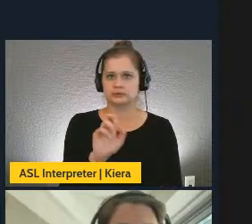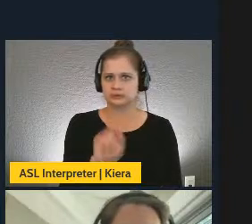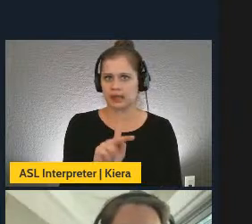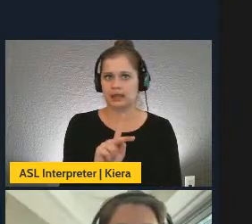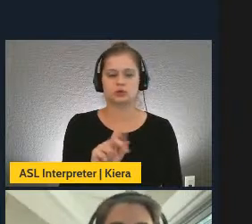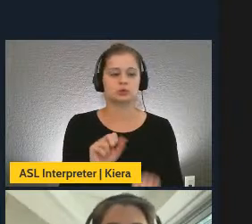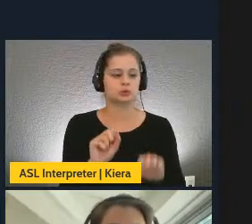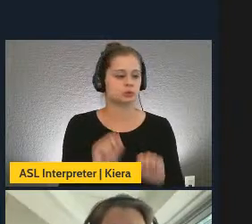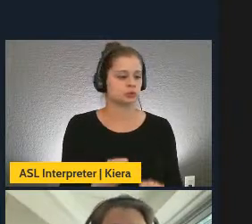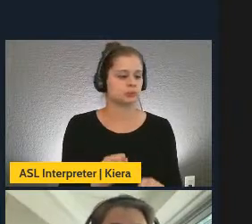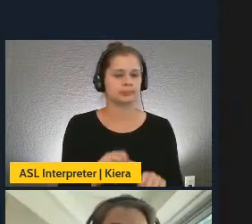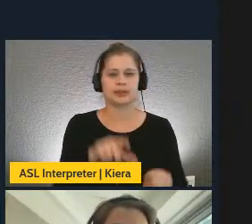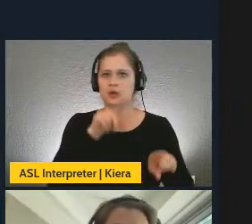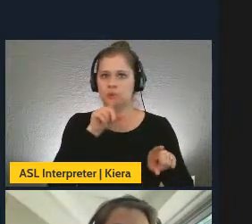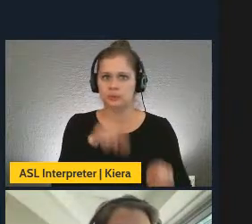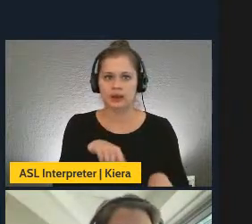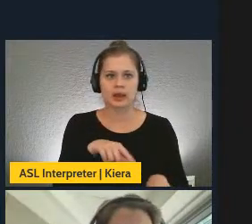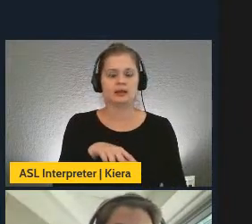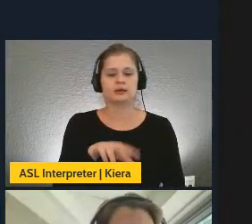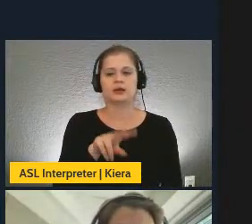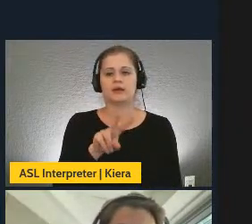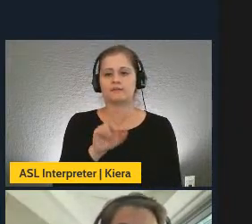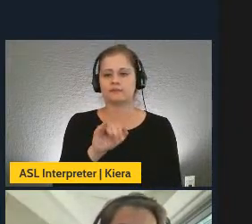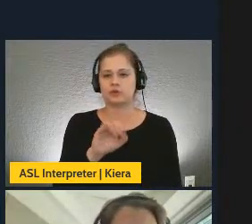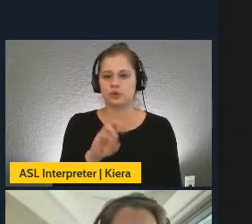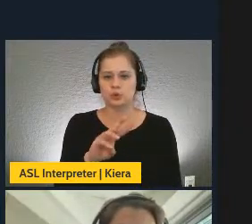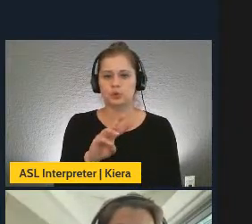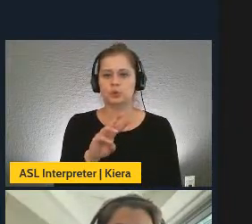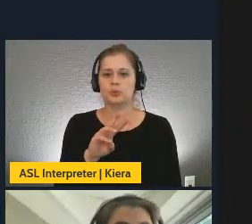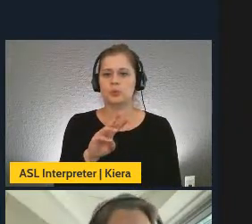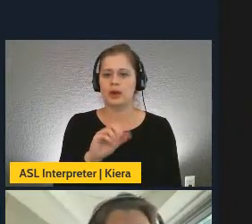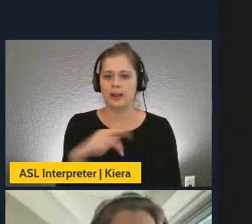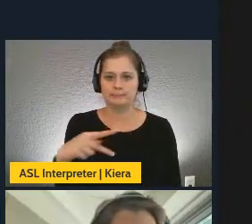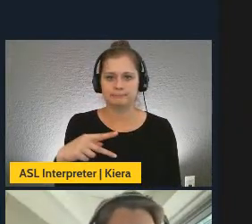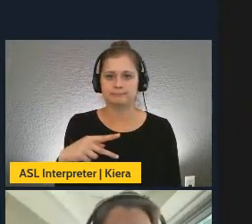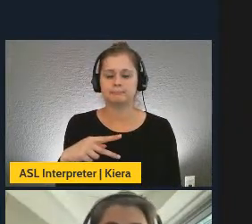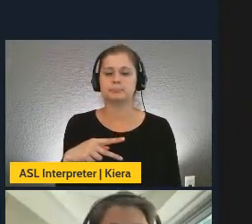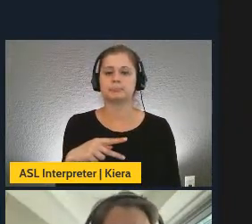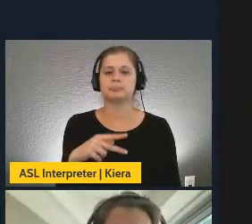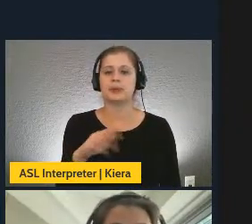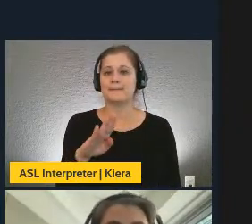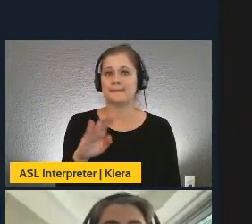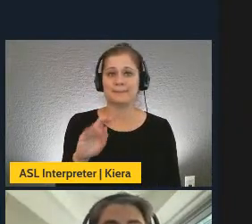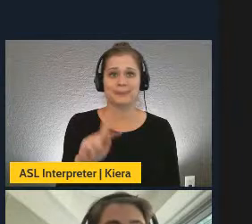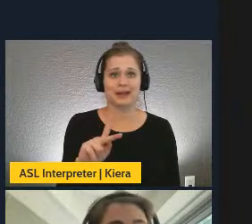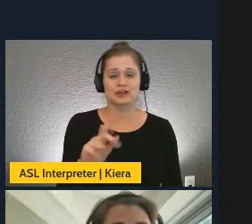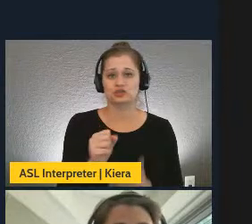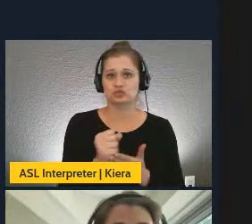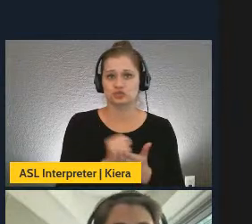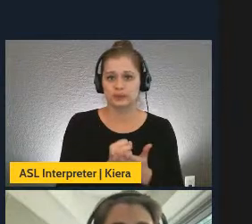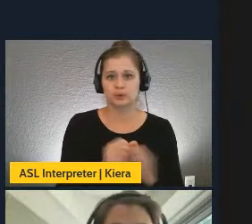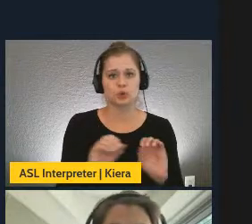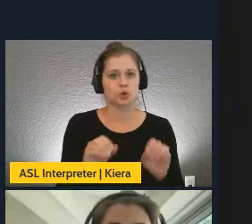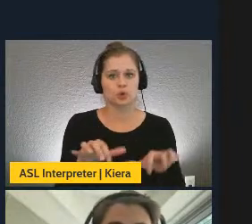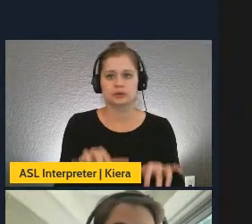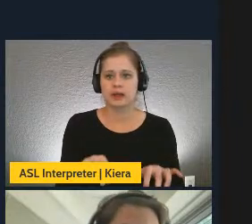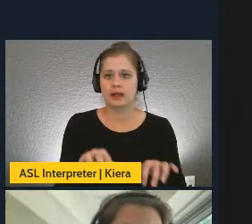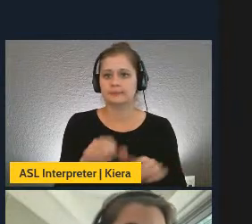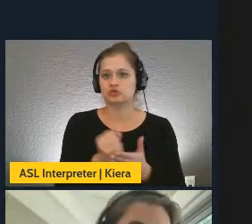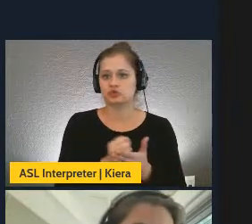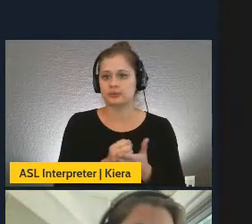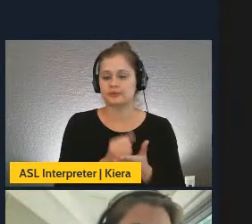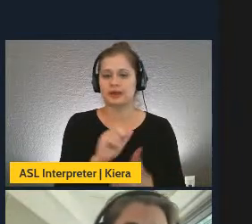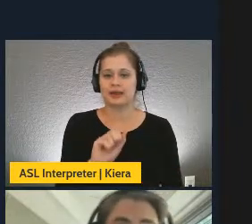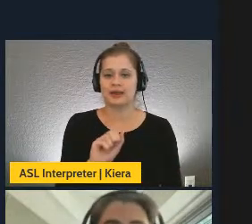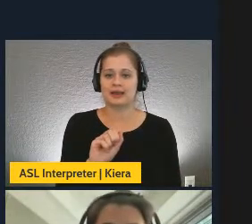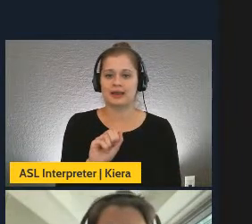or a Vue app, a back end, which could be, in this case, like a Node.js or Node TypeScript API, and the IAC, which would